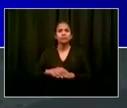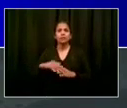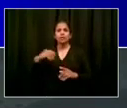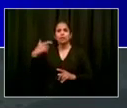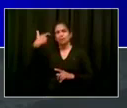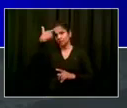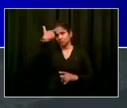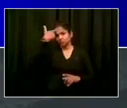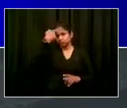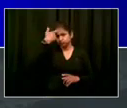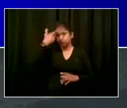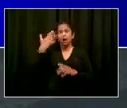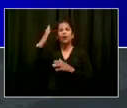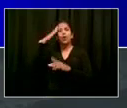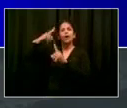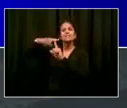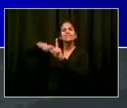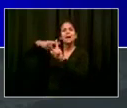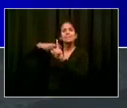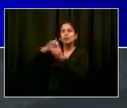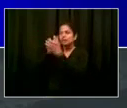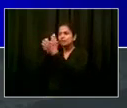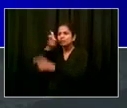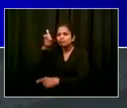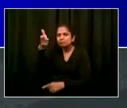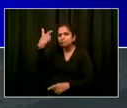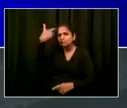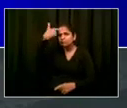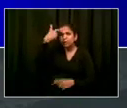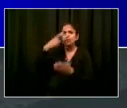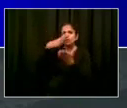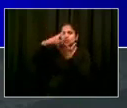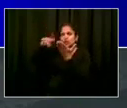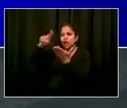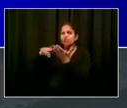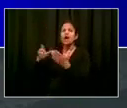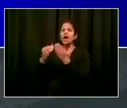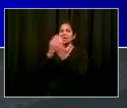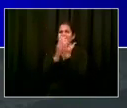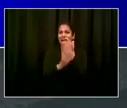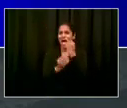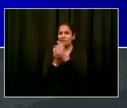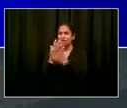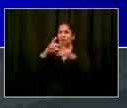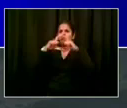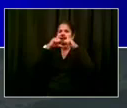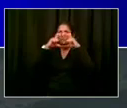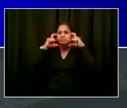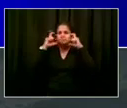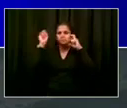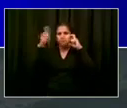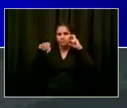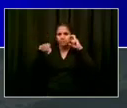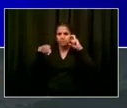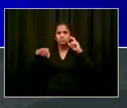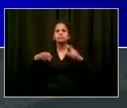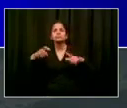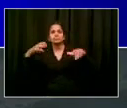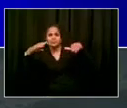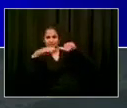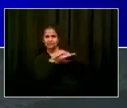regular information kept to make sure there can be testing and tracing as needed. These precautions are going to be